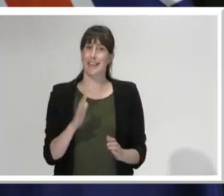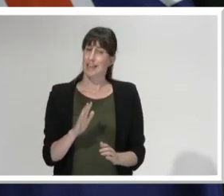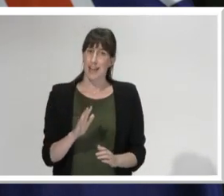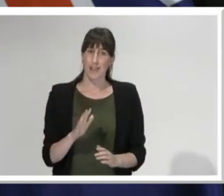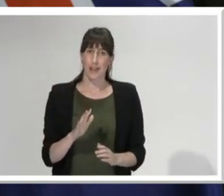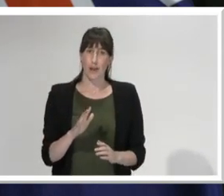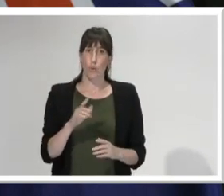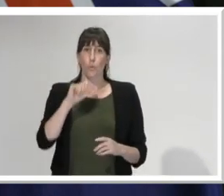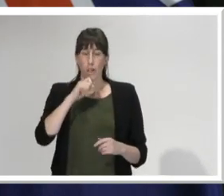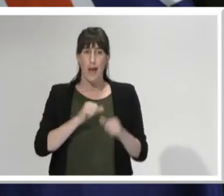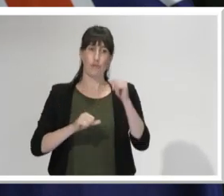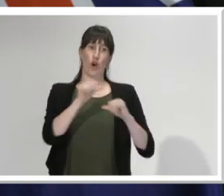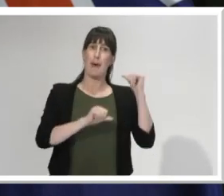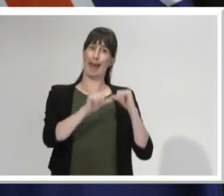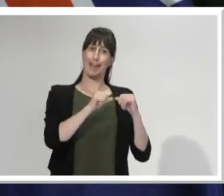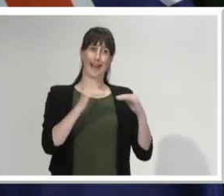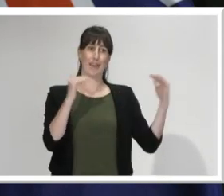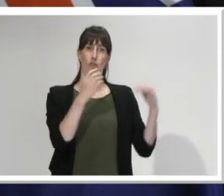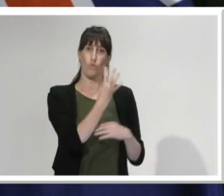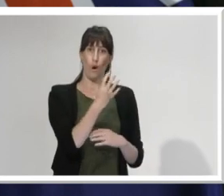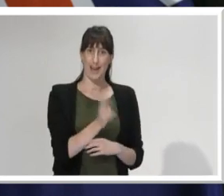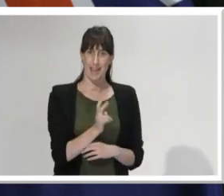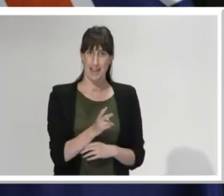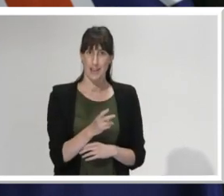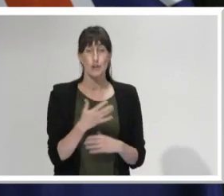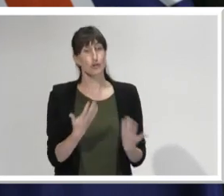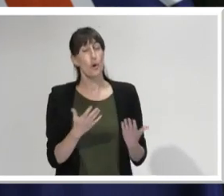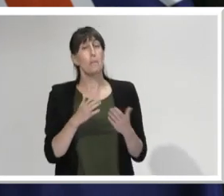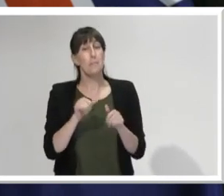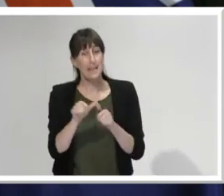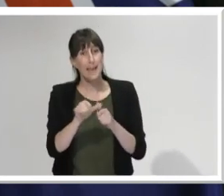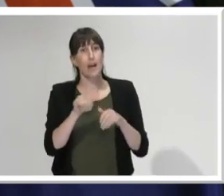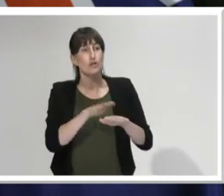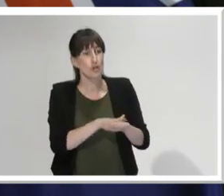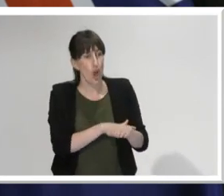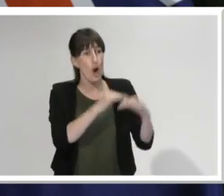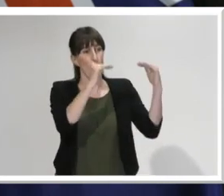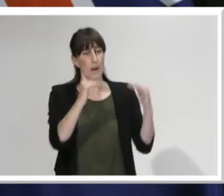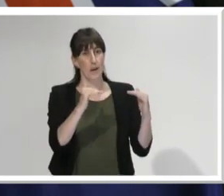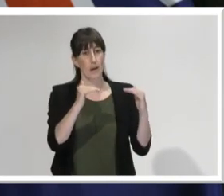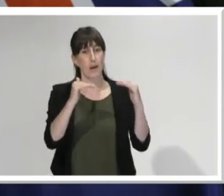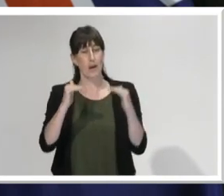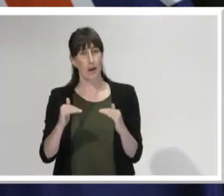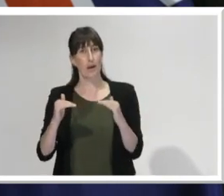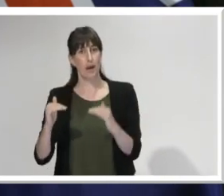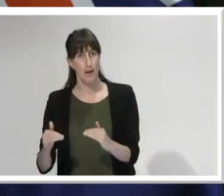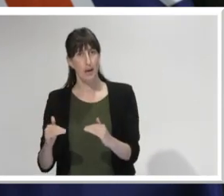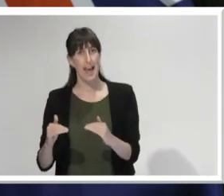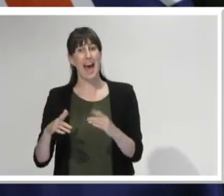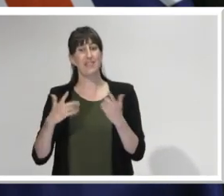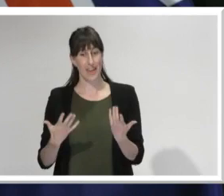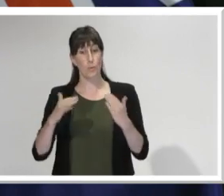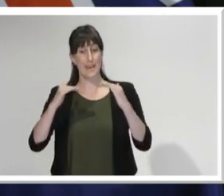now and defeat the virus rather than moving too quickly and having to move backwards and forwards between the